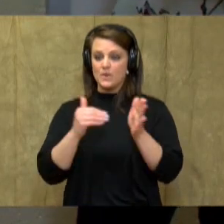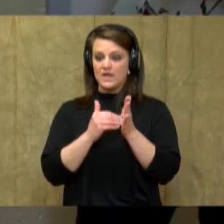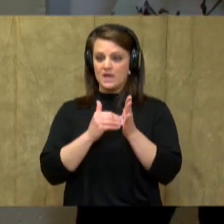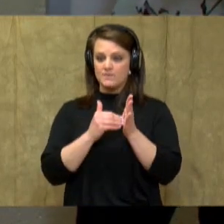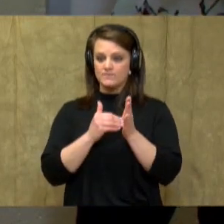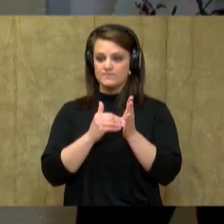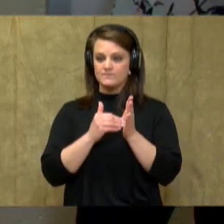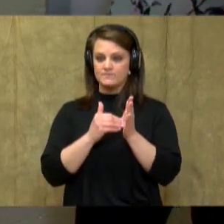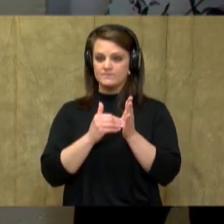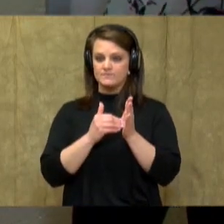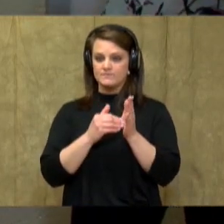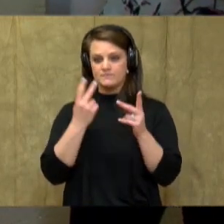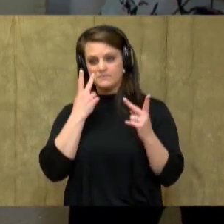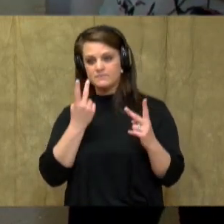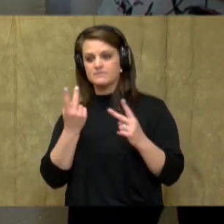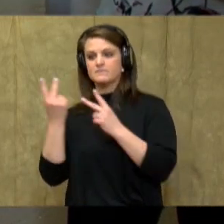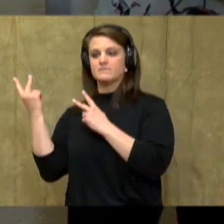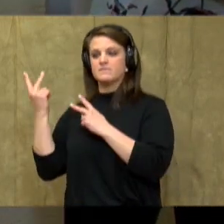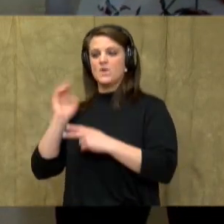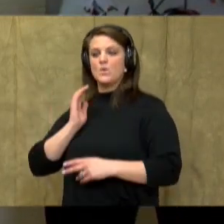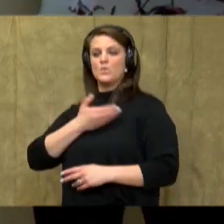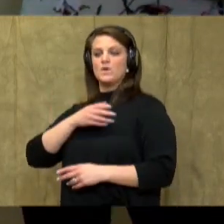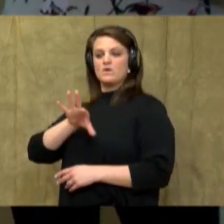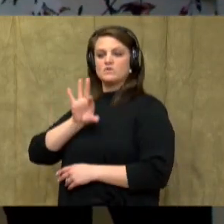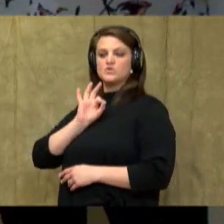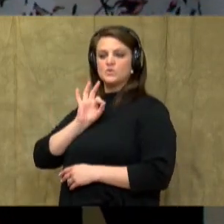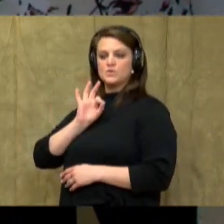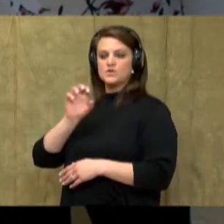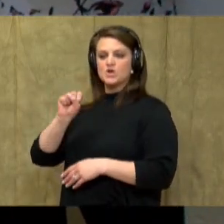looking here, we are going to choose a